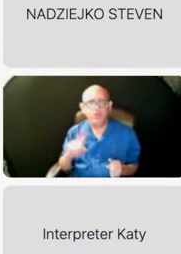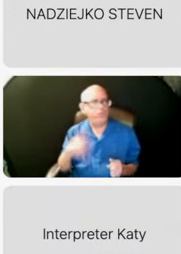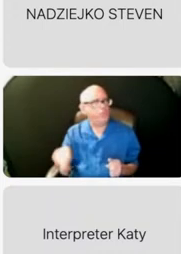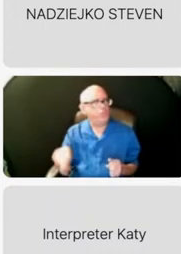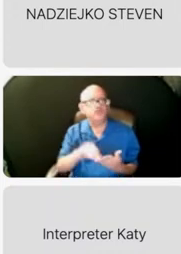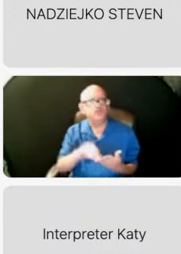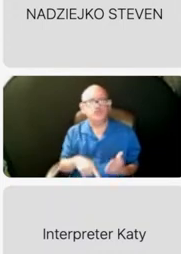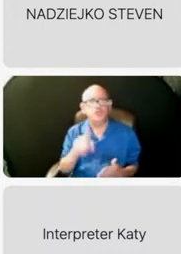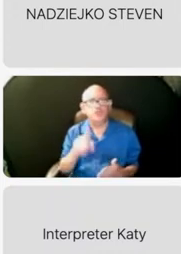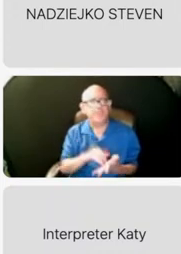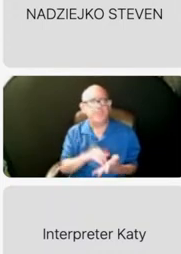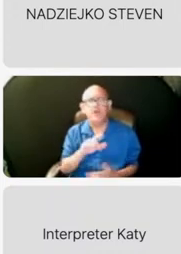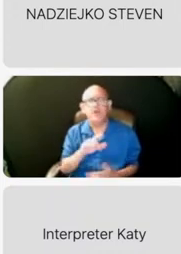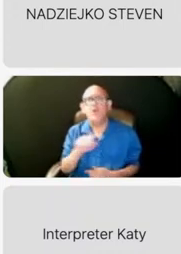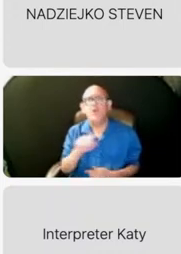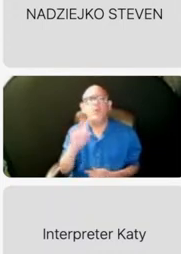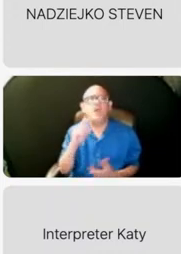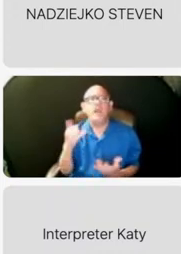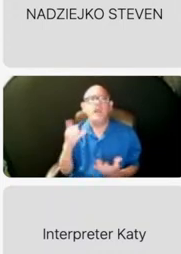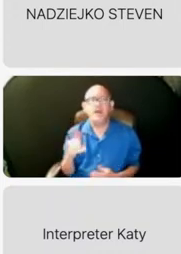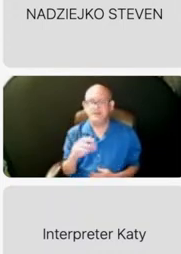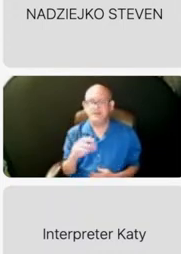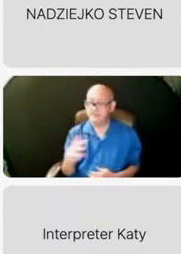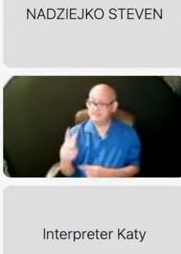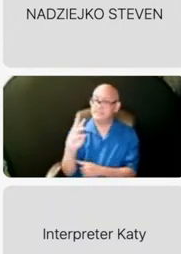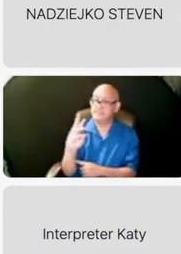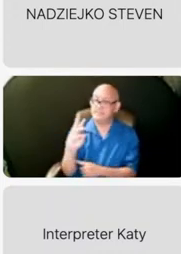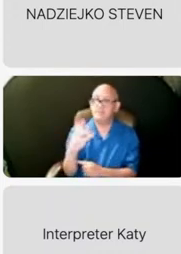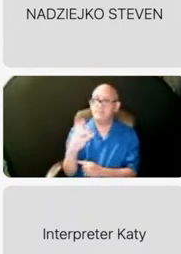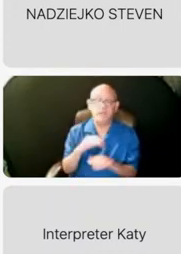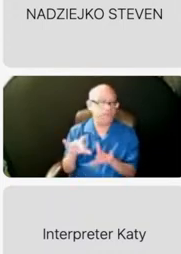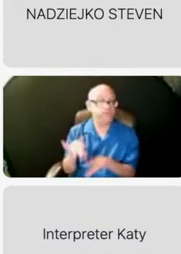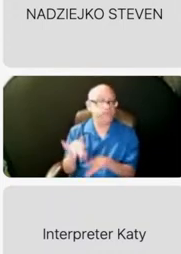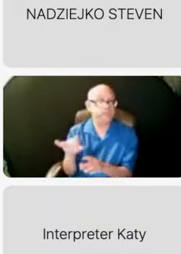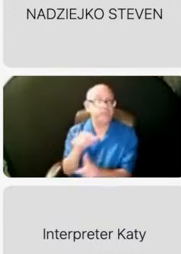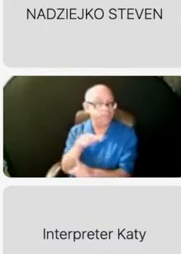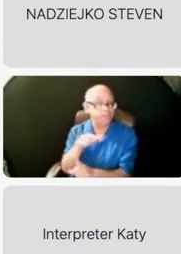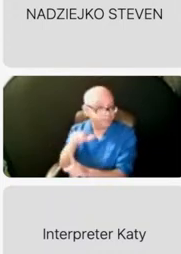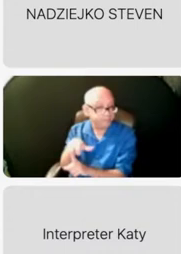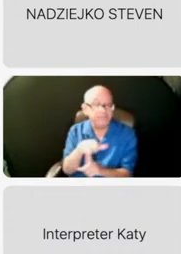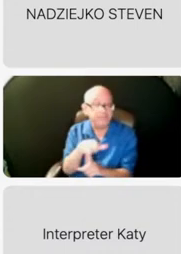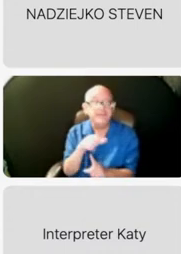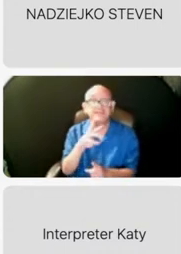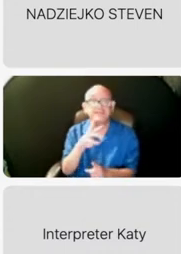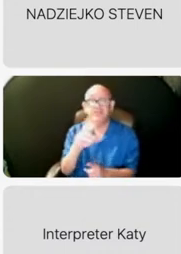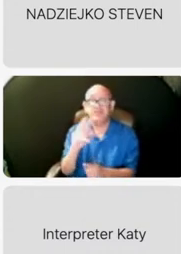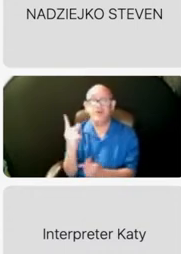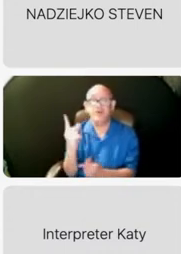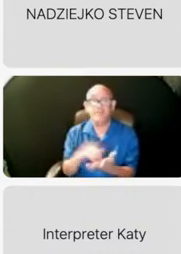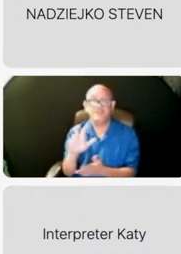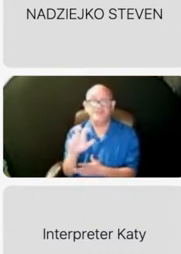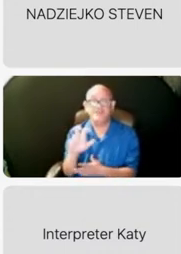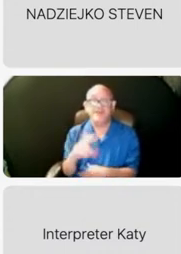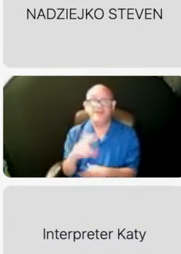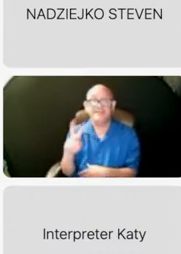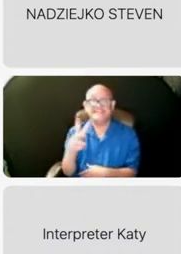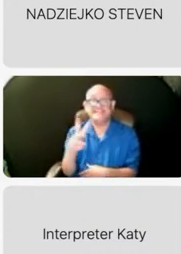and 600 they were able to get a hold of 306 students